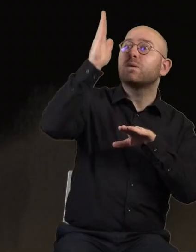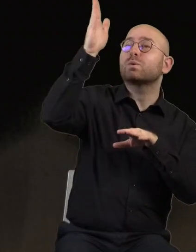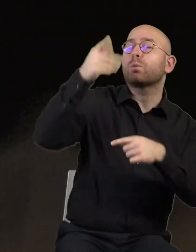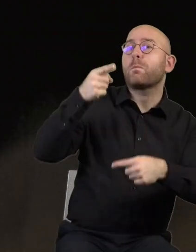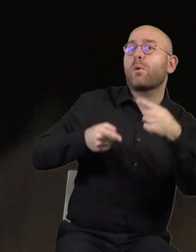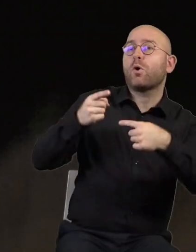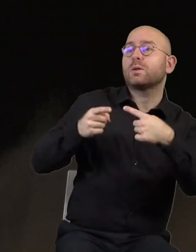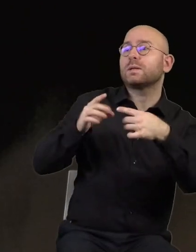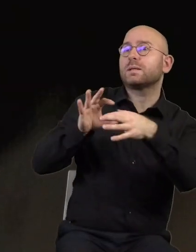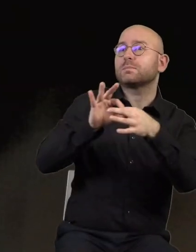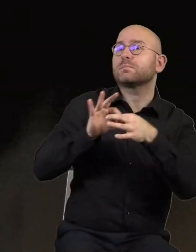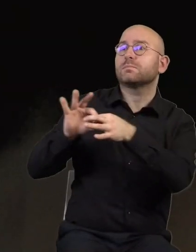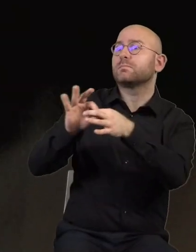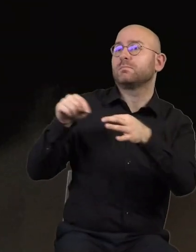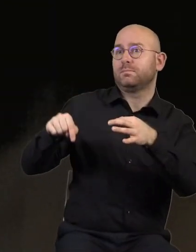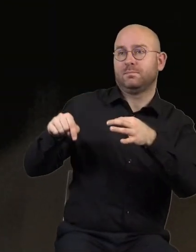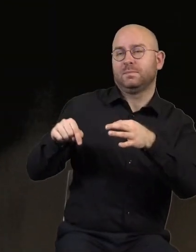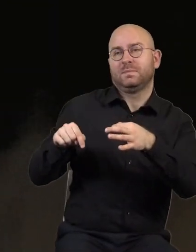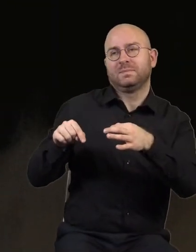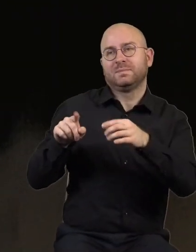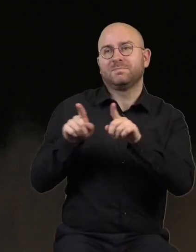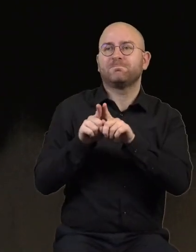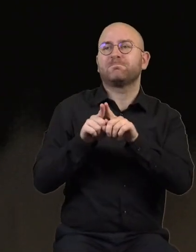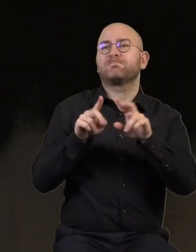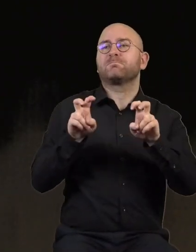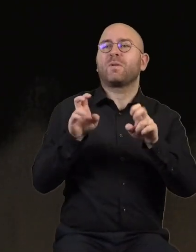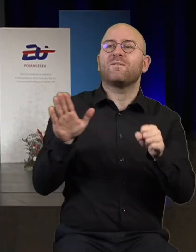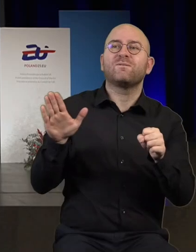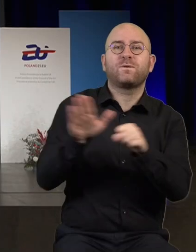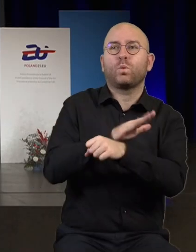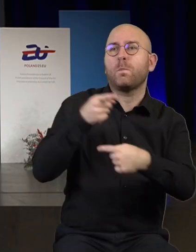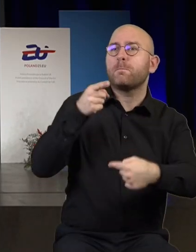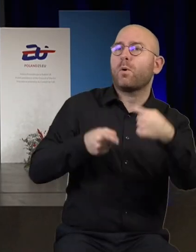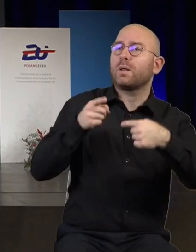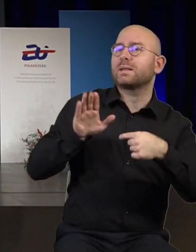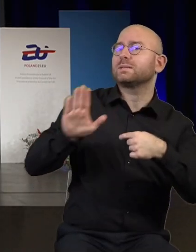itself, to be able to achieve different goals in an integrated manner.